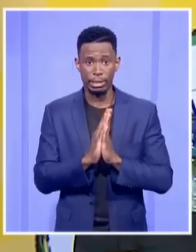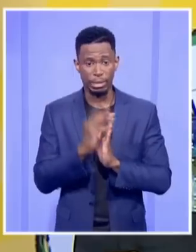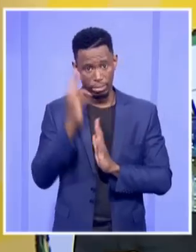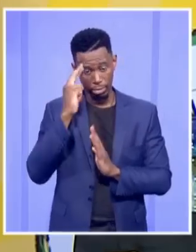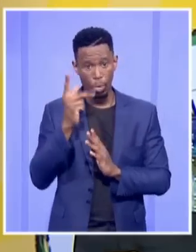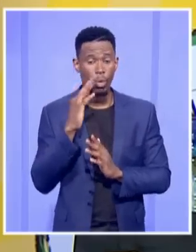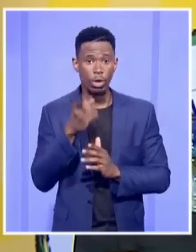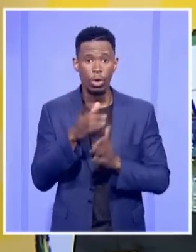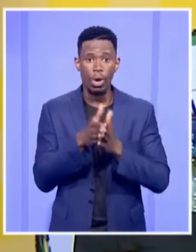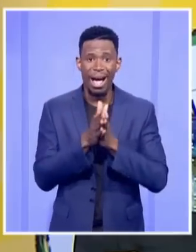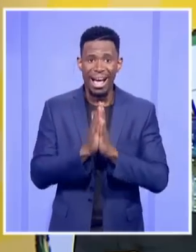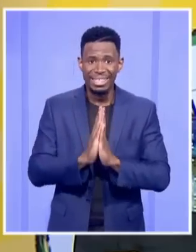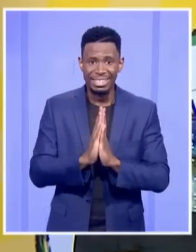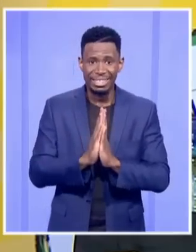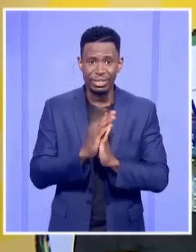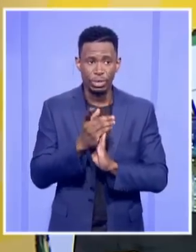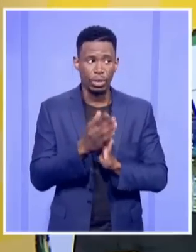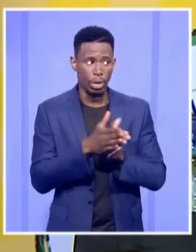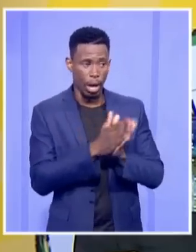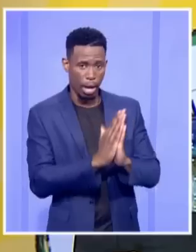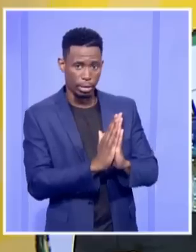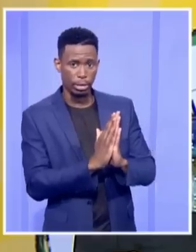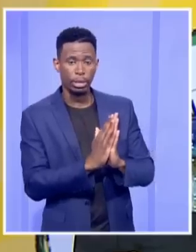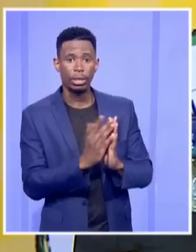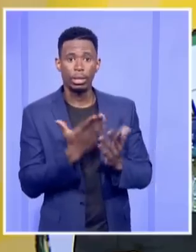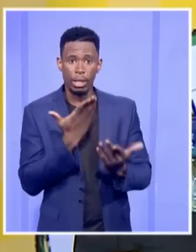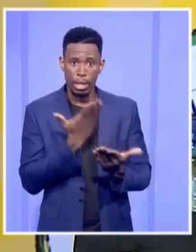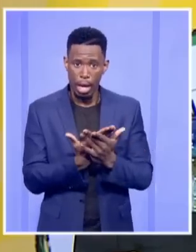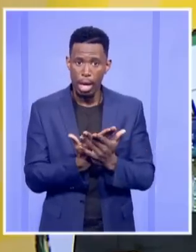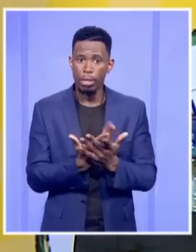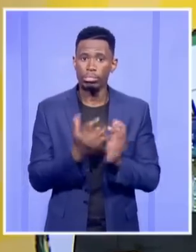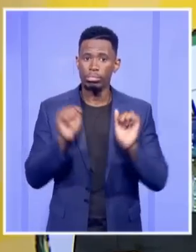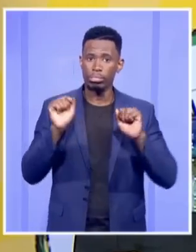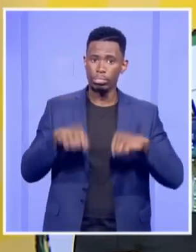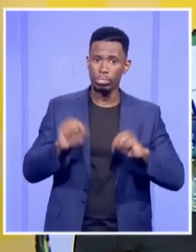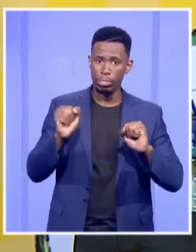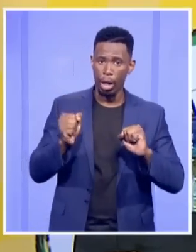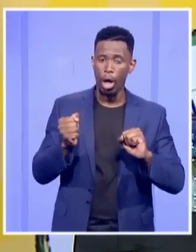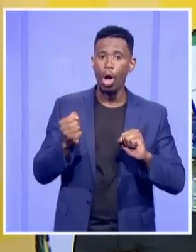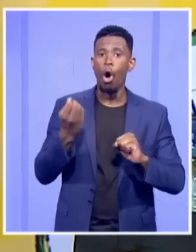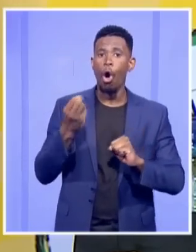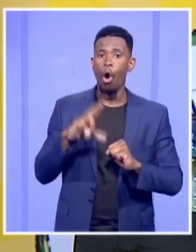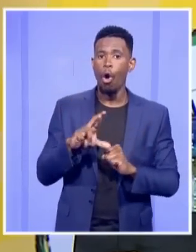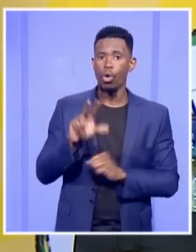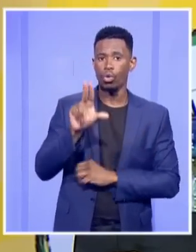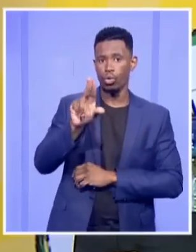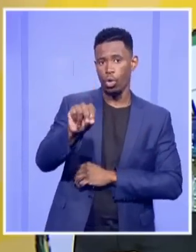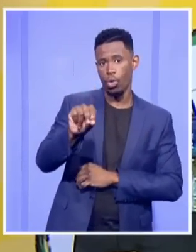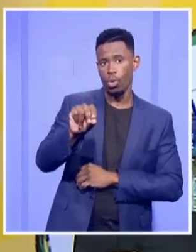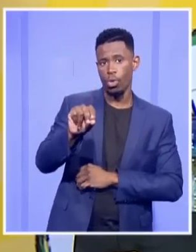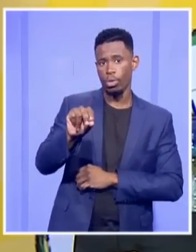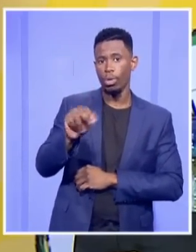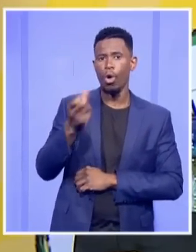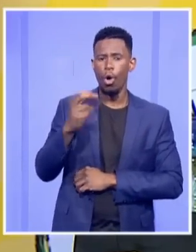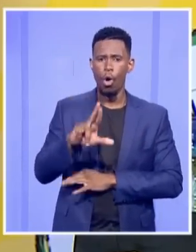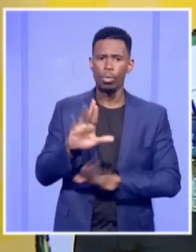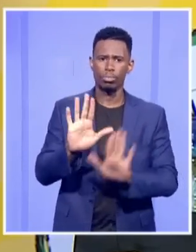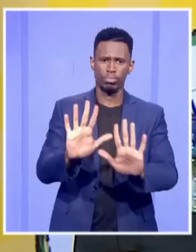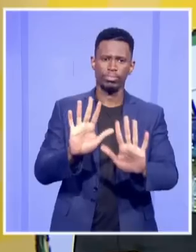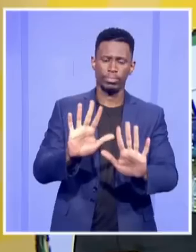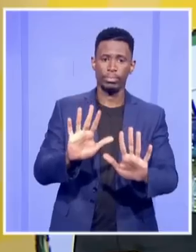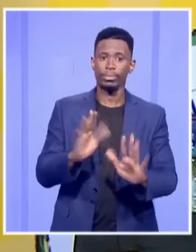when you make a request, it could either be approved or be declined or be put in suspense.